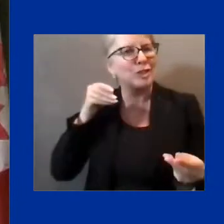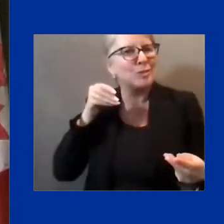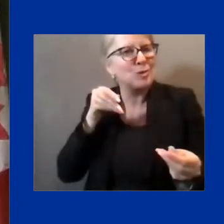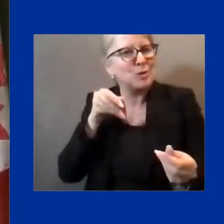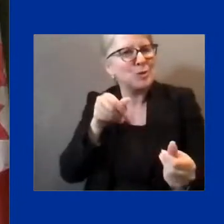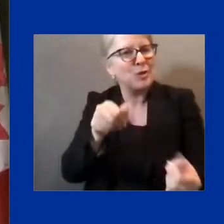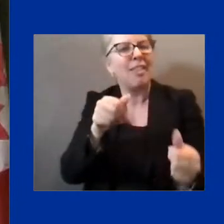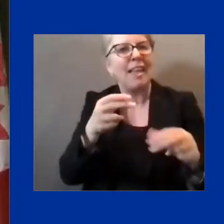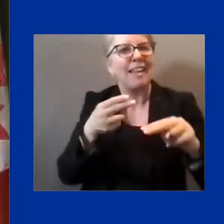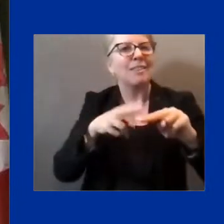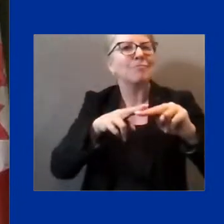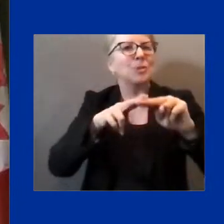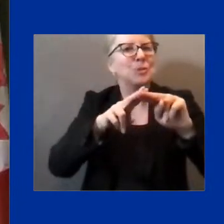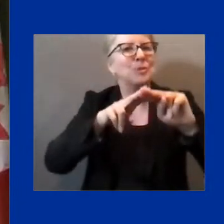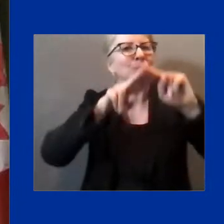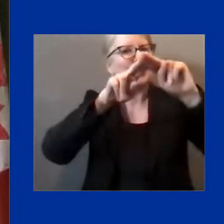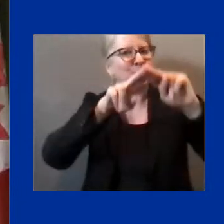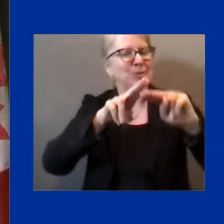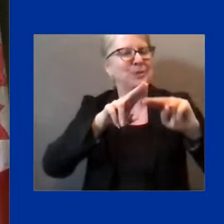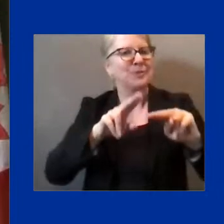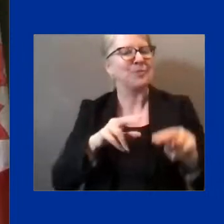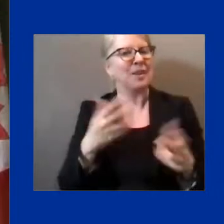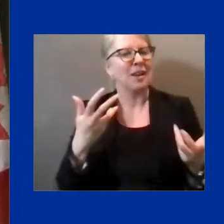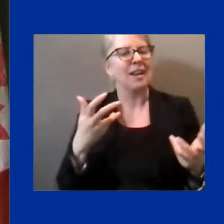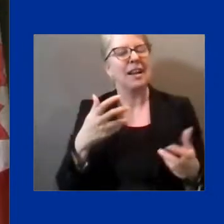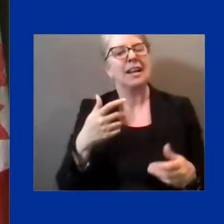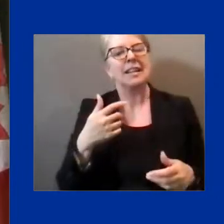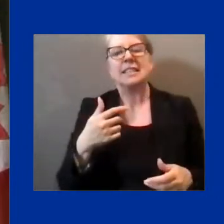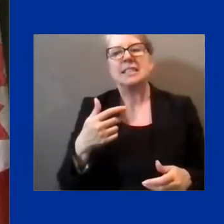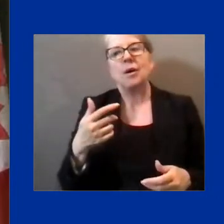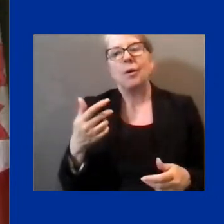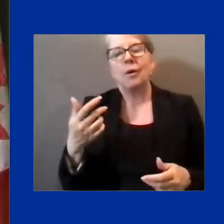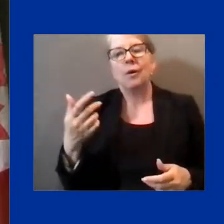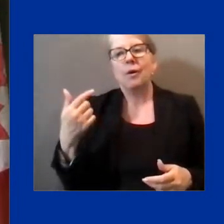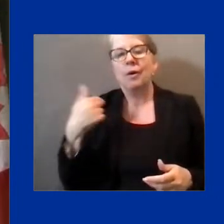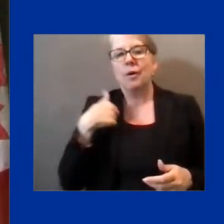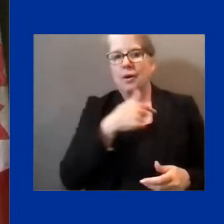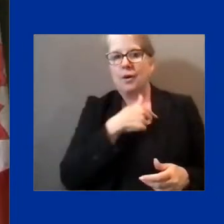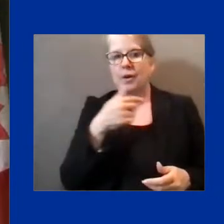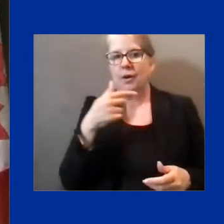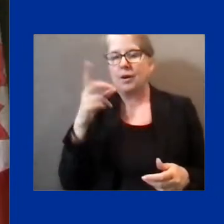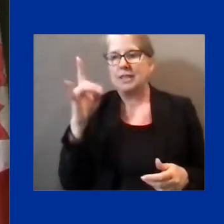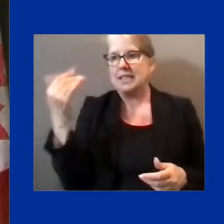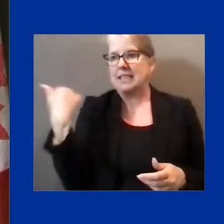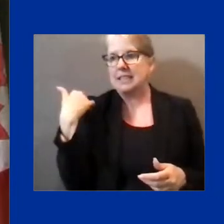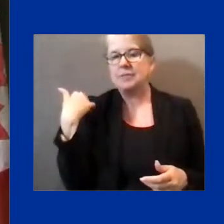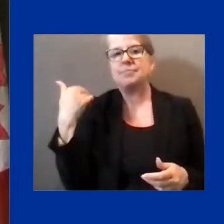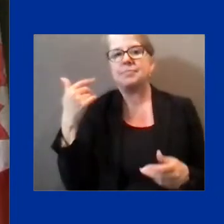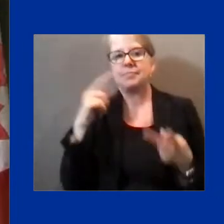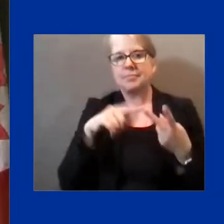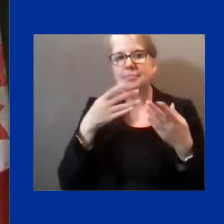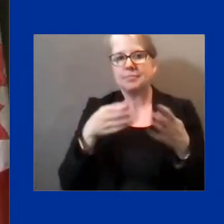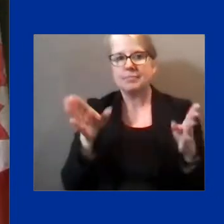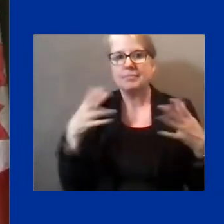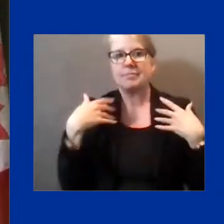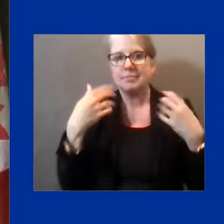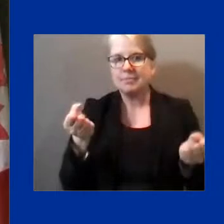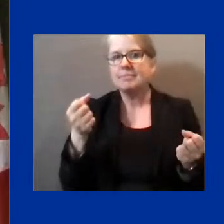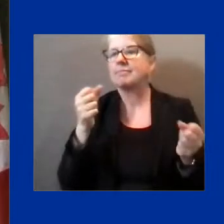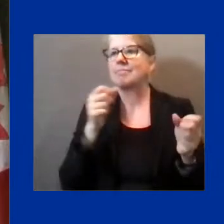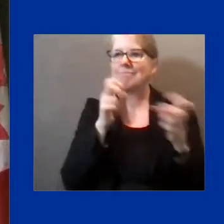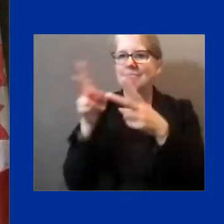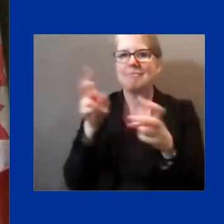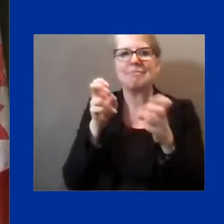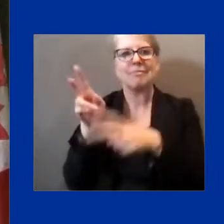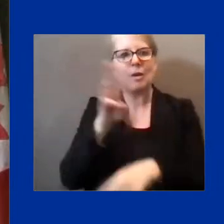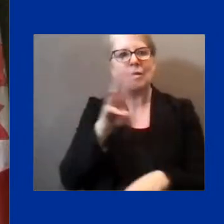it. So, I was asked and have, as public health is with all their information that we put on our website, I